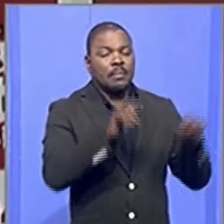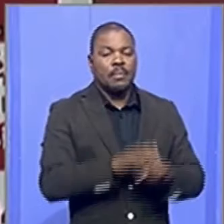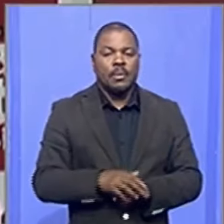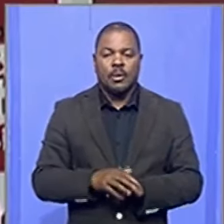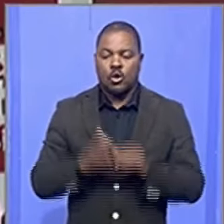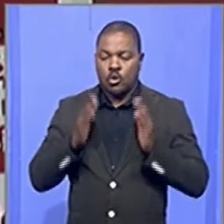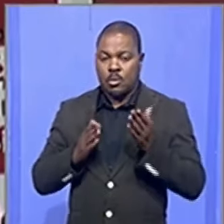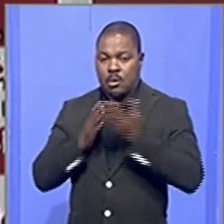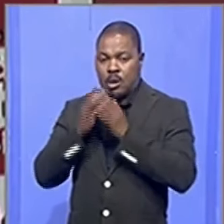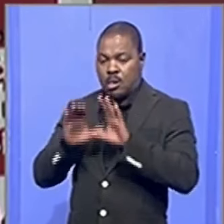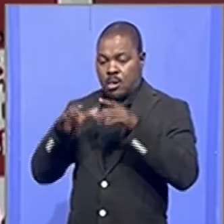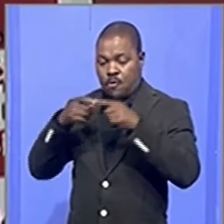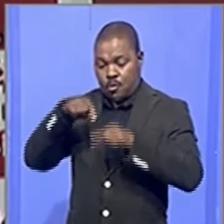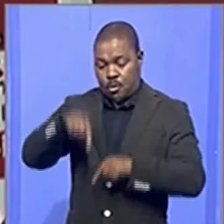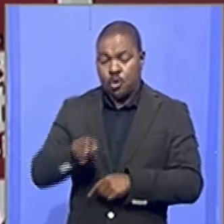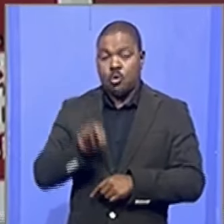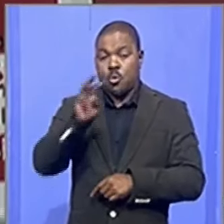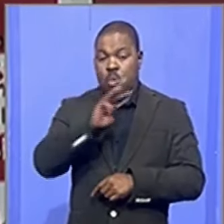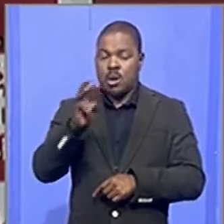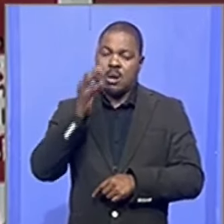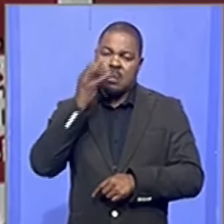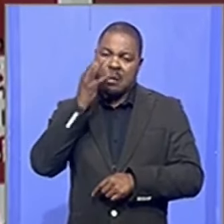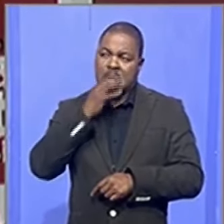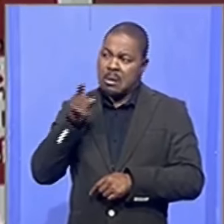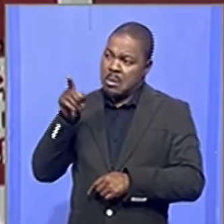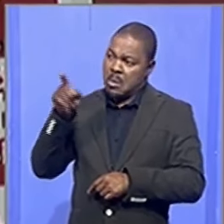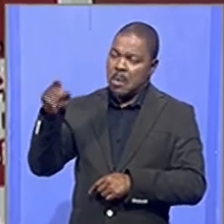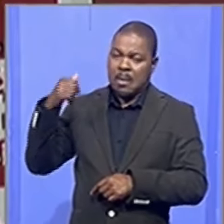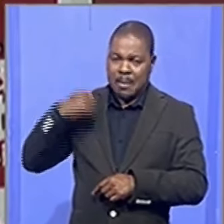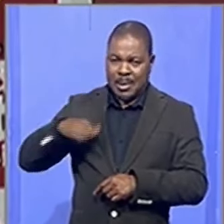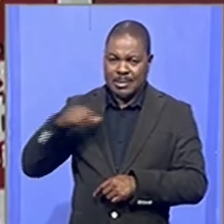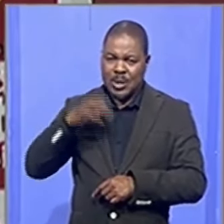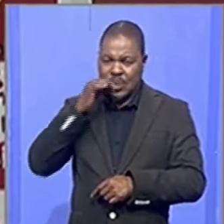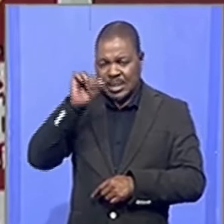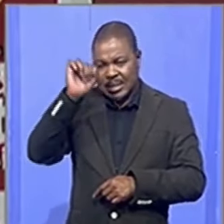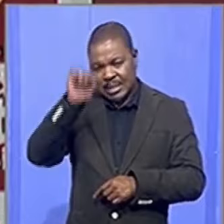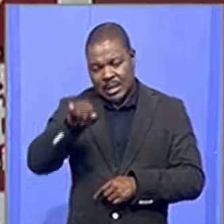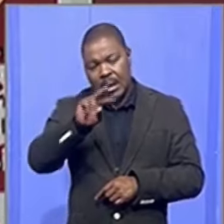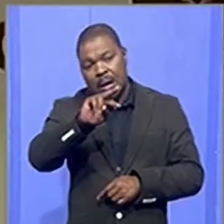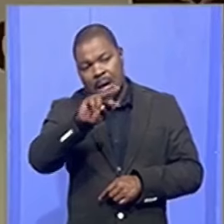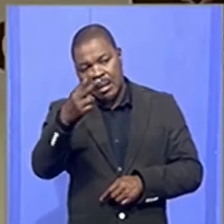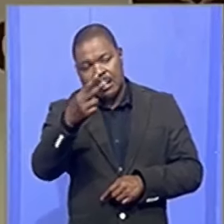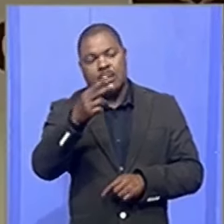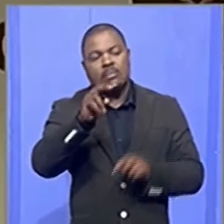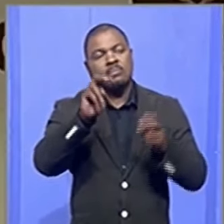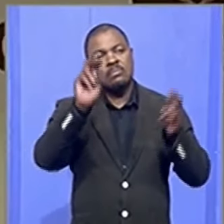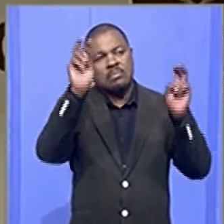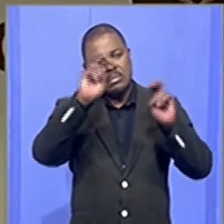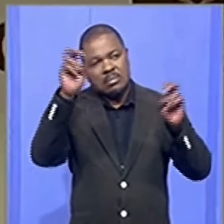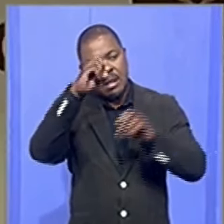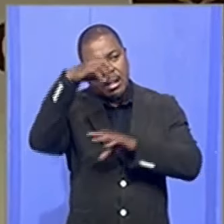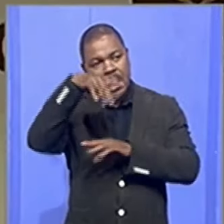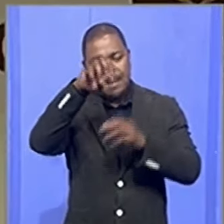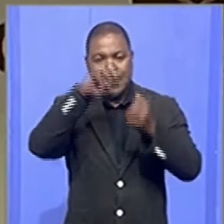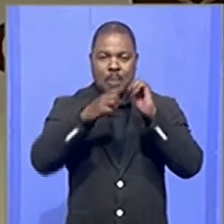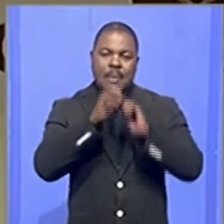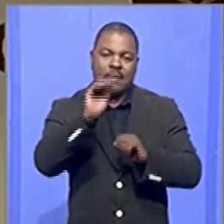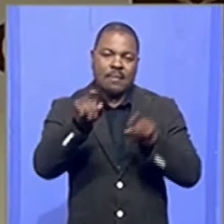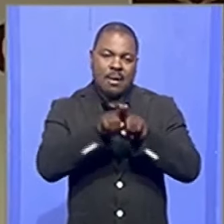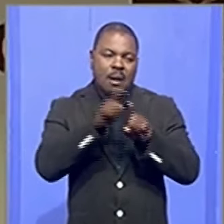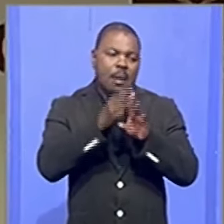ditshwanelo tsa botho mo North West re masepala ga o ganele fa ona le kgwetlo ya dipone tse dingwe tse dikotsi tseo di senyegileng kwa ntle ga leo le